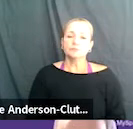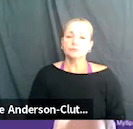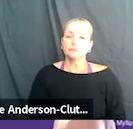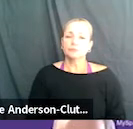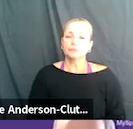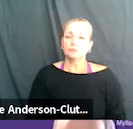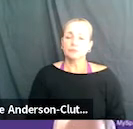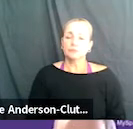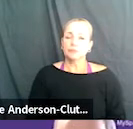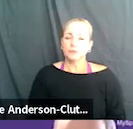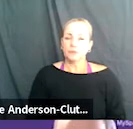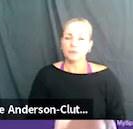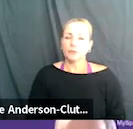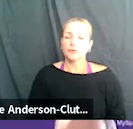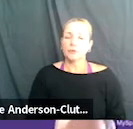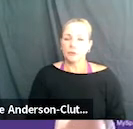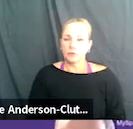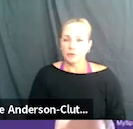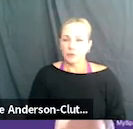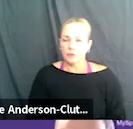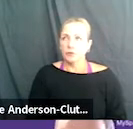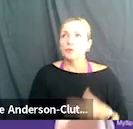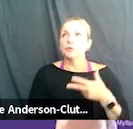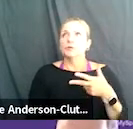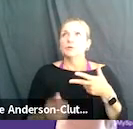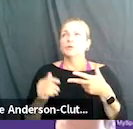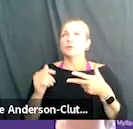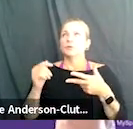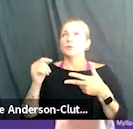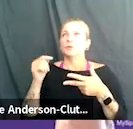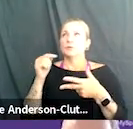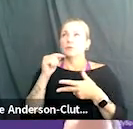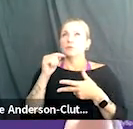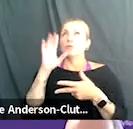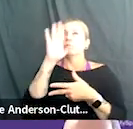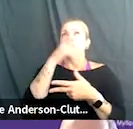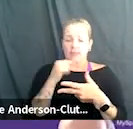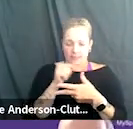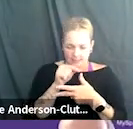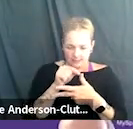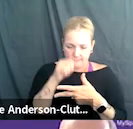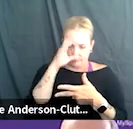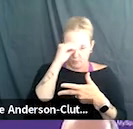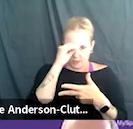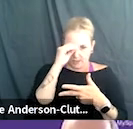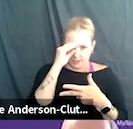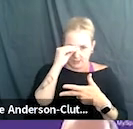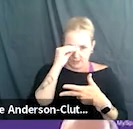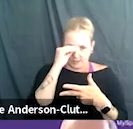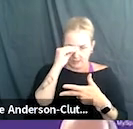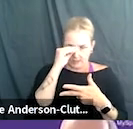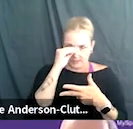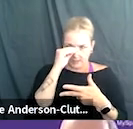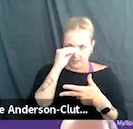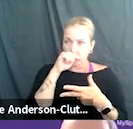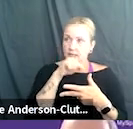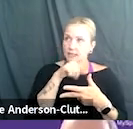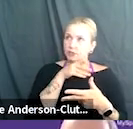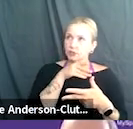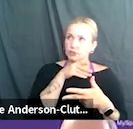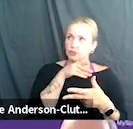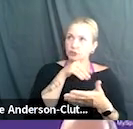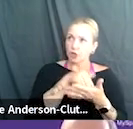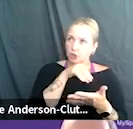the first boy, whose primary care physician actually happens to be the primary care physician for the third girl also, but had wondered